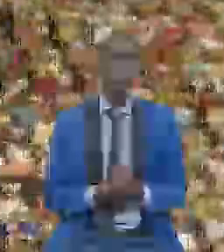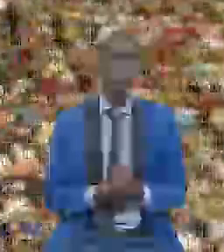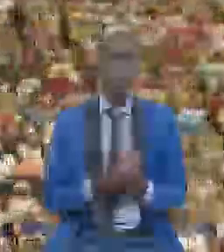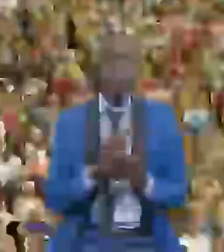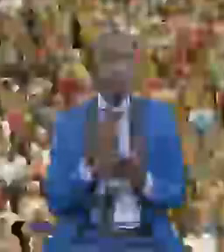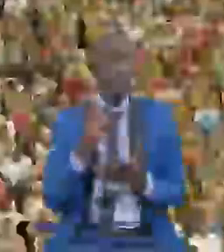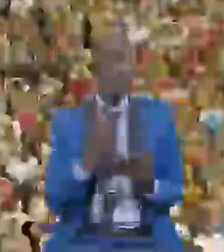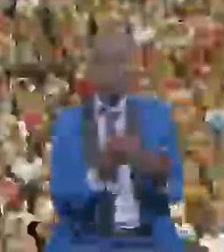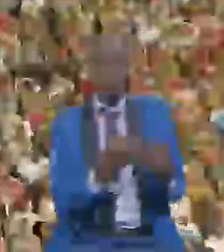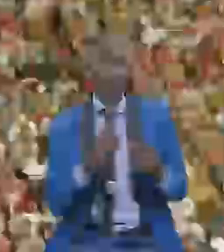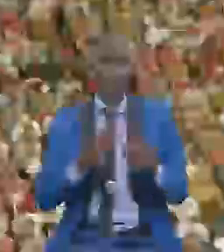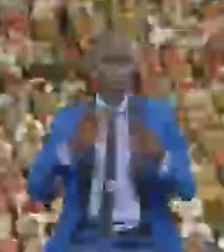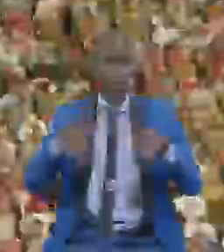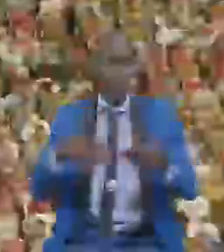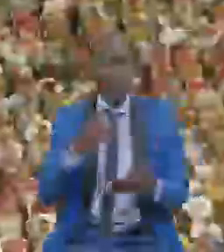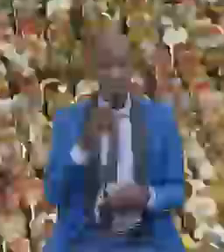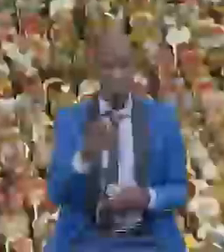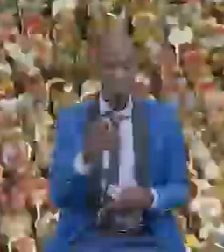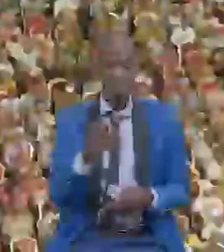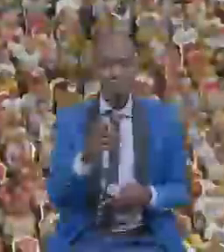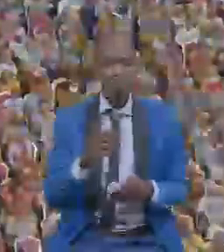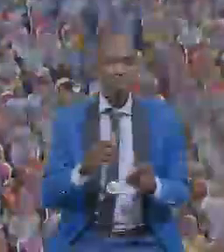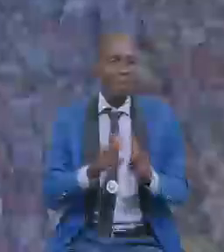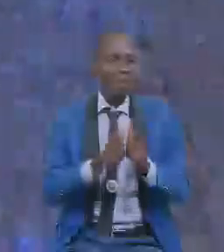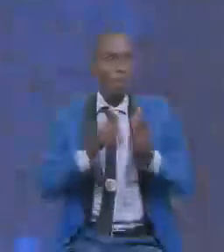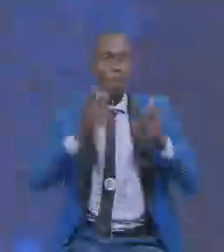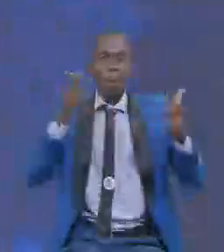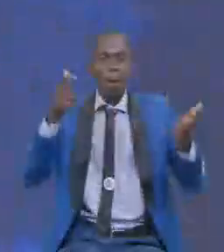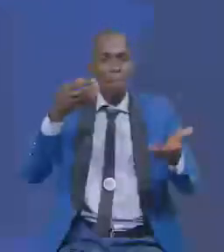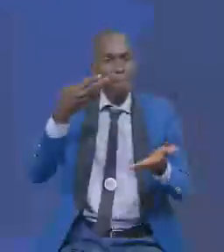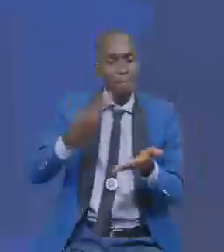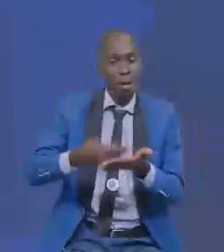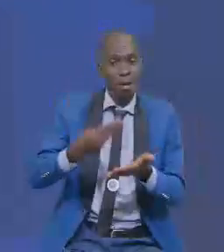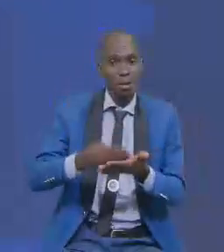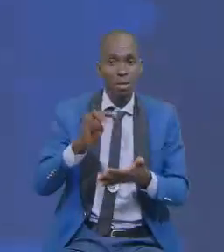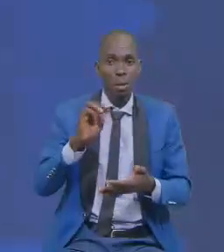you a large amount of money.